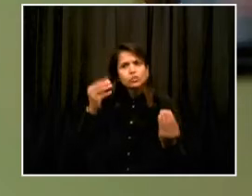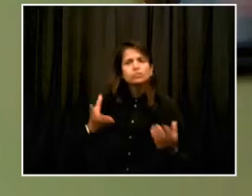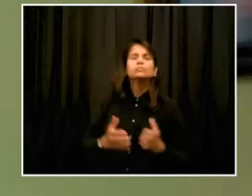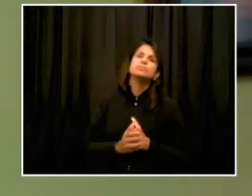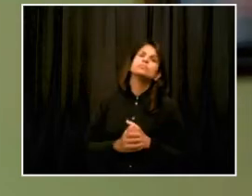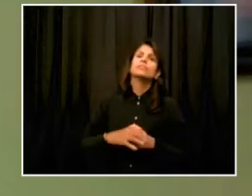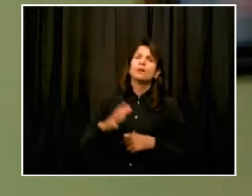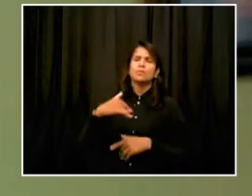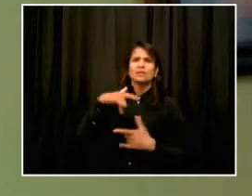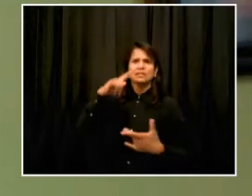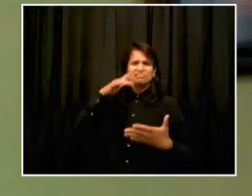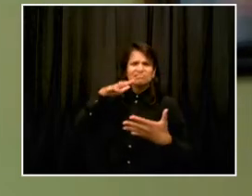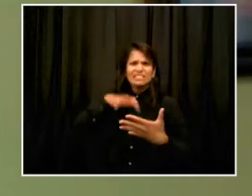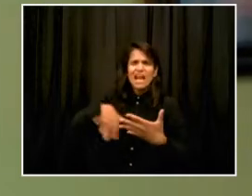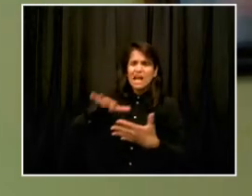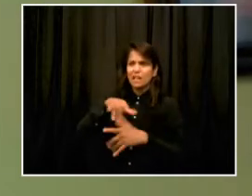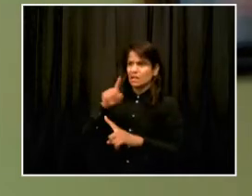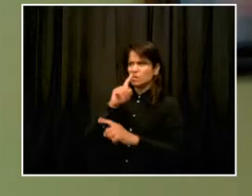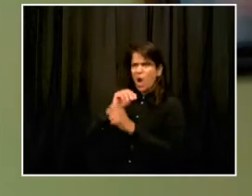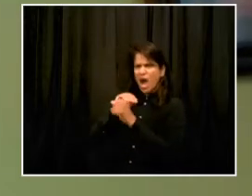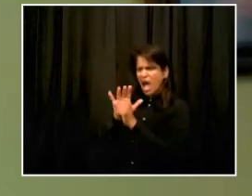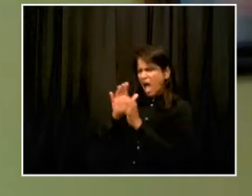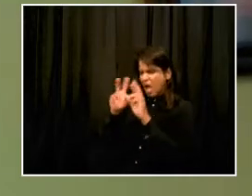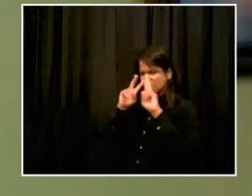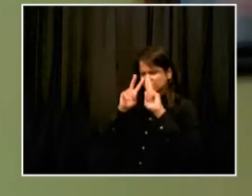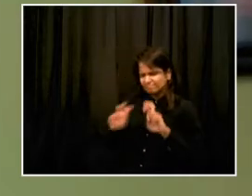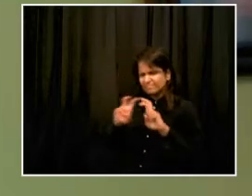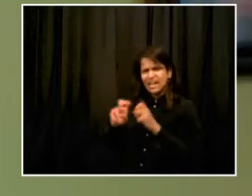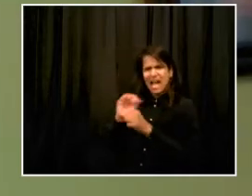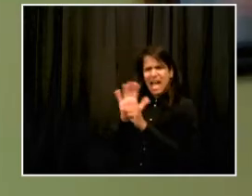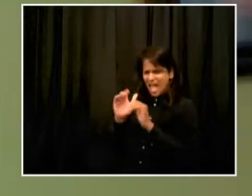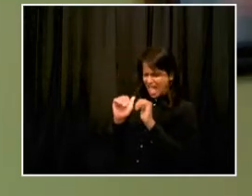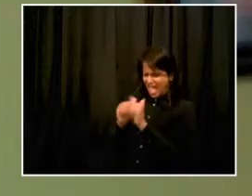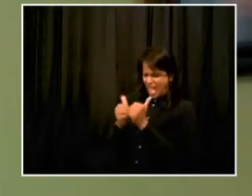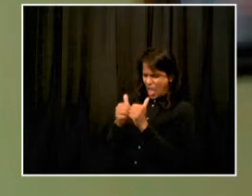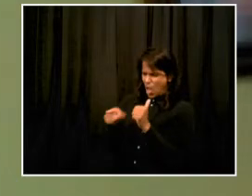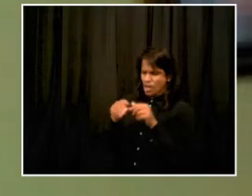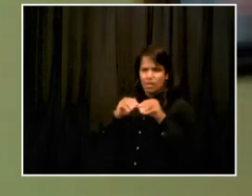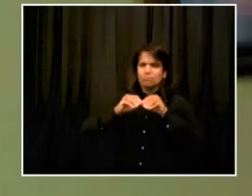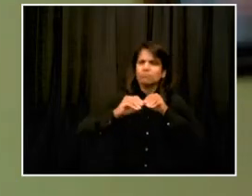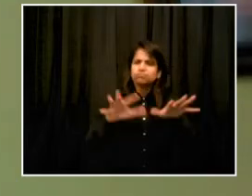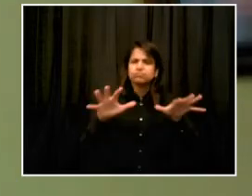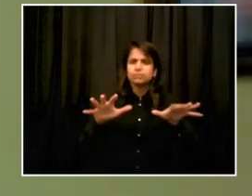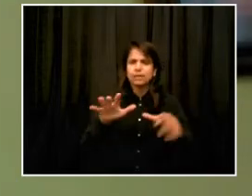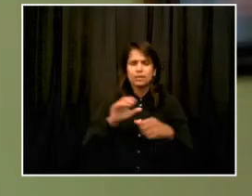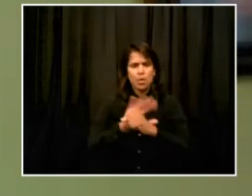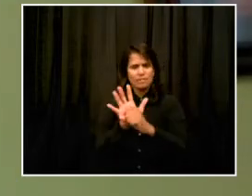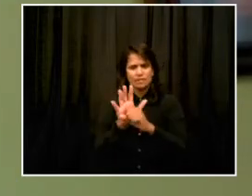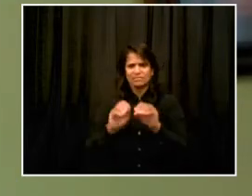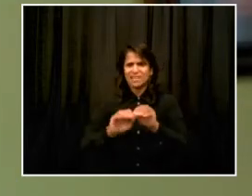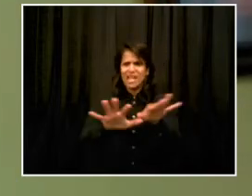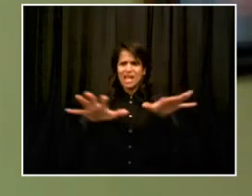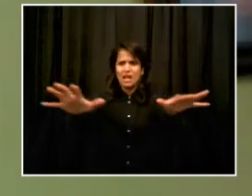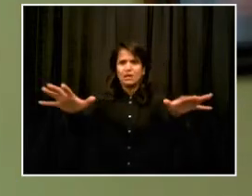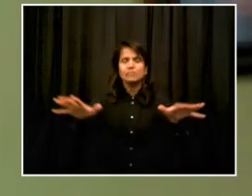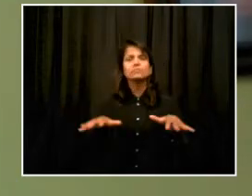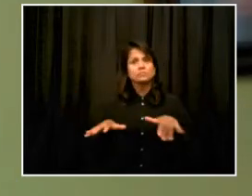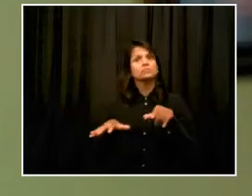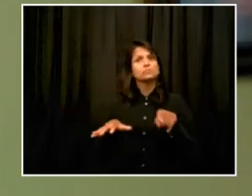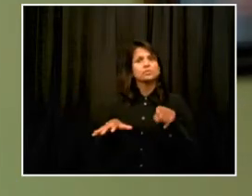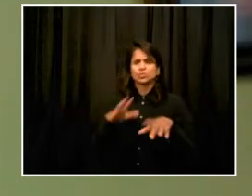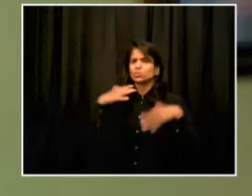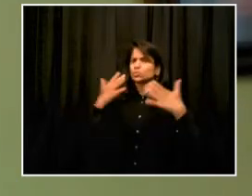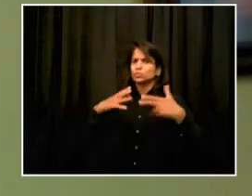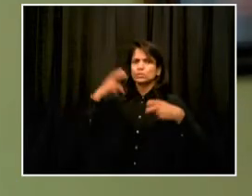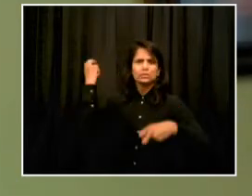we face with what we call engineering controls, air filtration systems, ventilation systems, ultraviolet